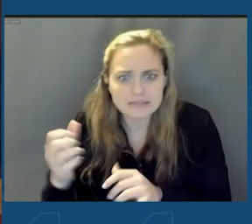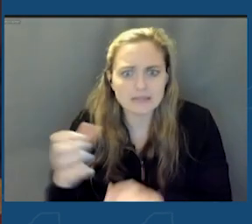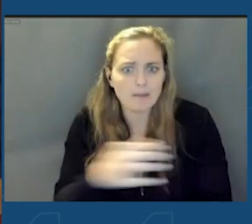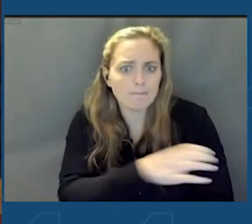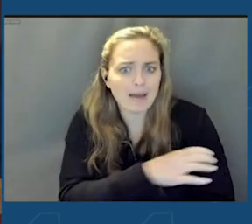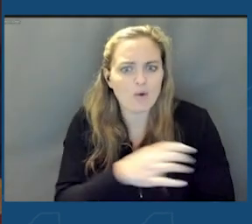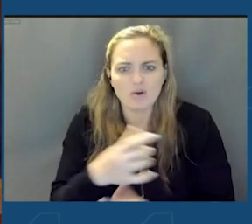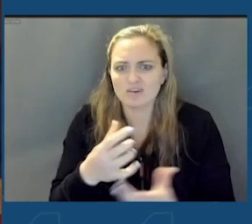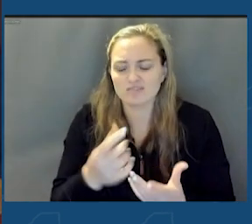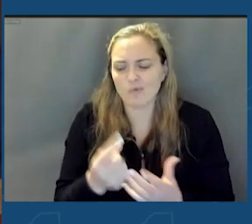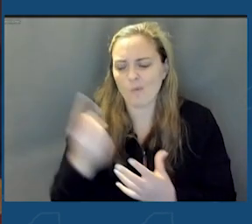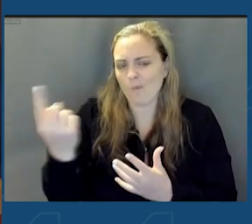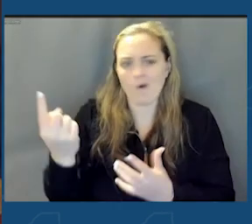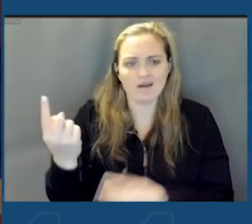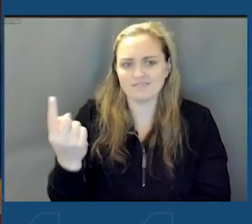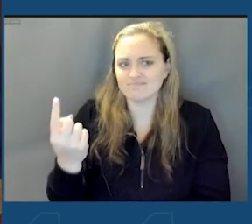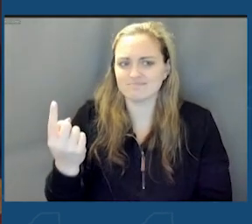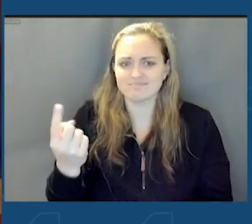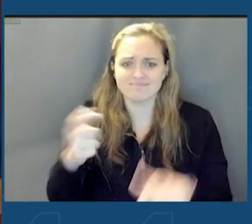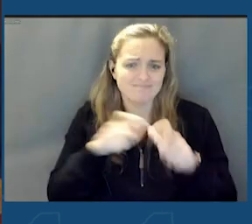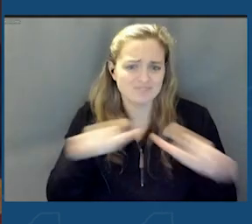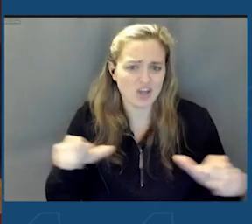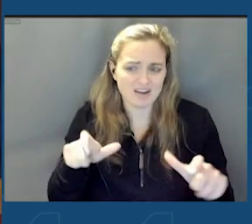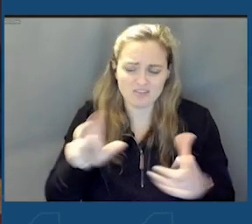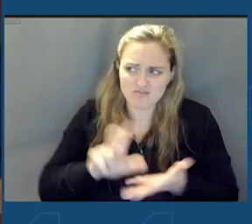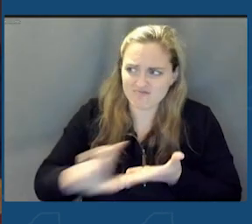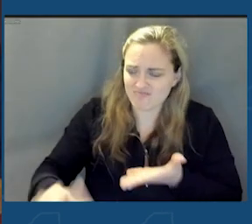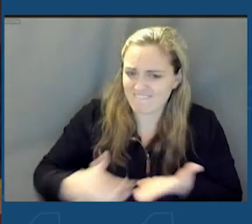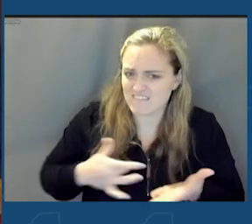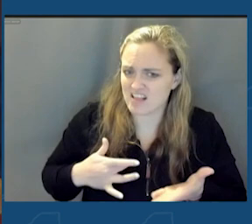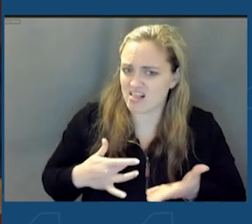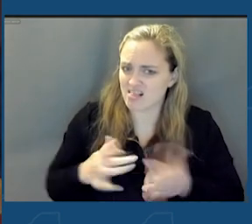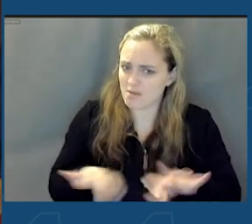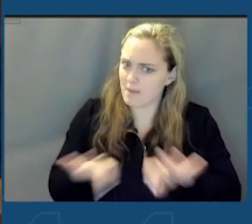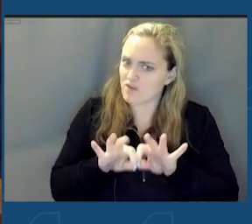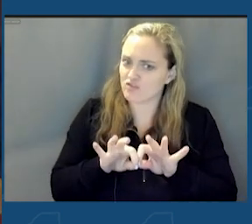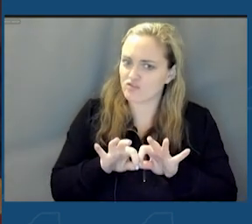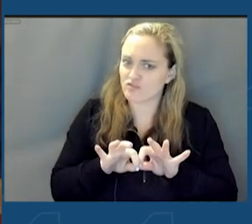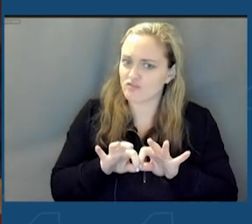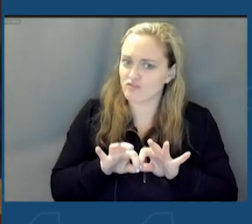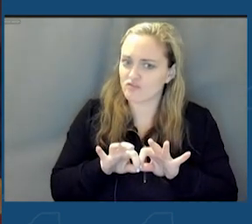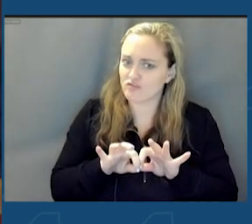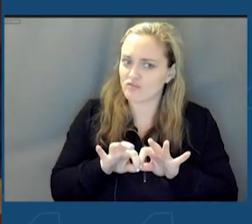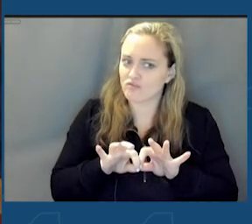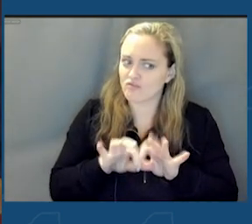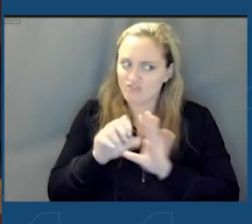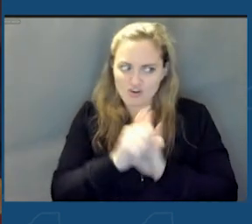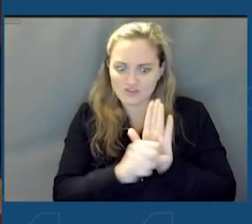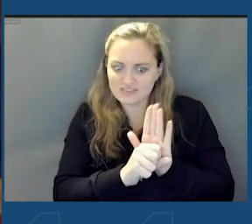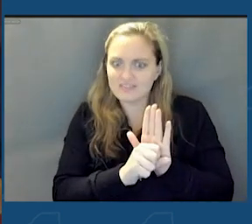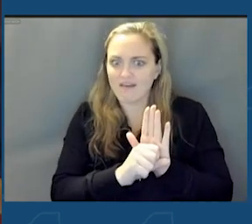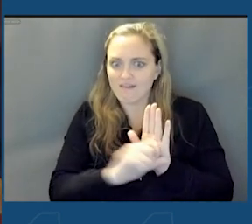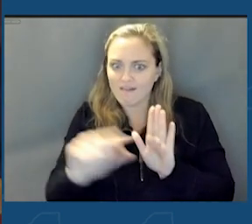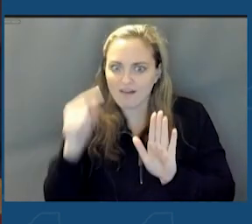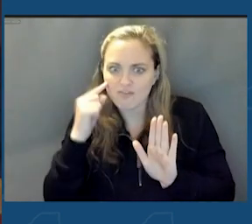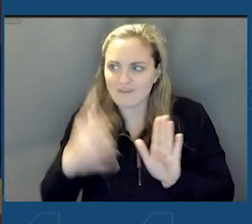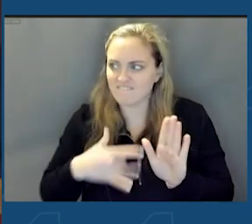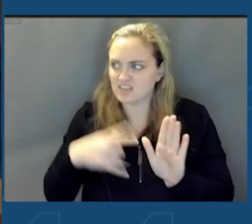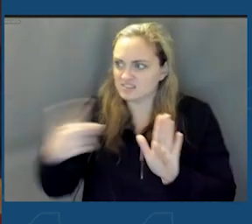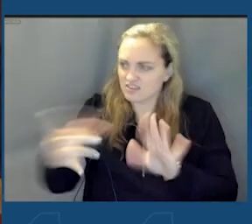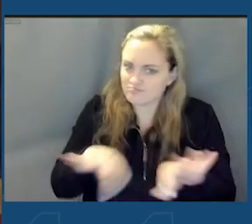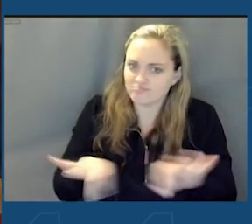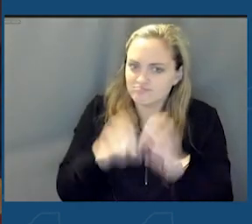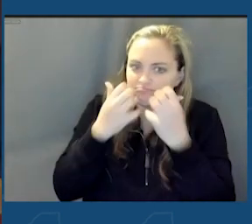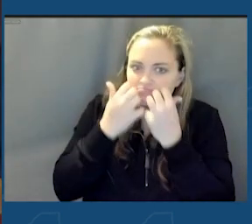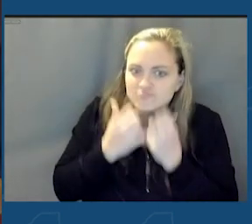check that can give people that sense that they matter, that their state government believes they matter, and that their story and